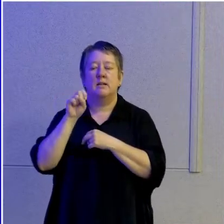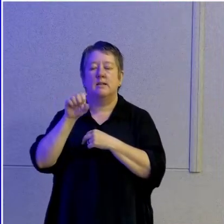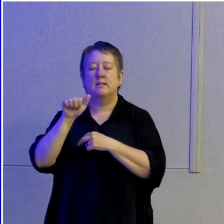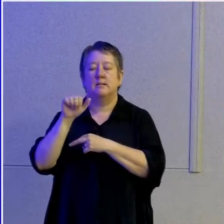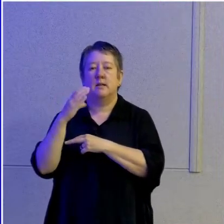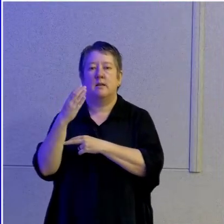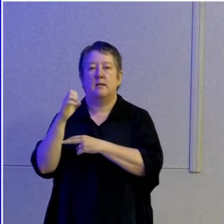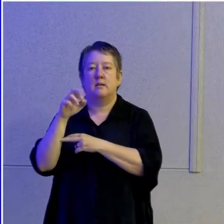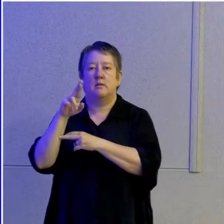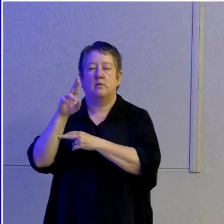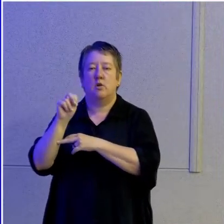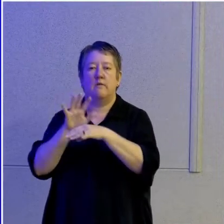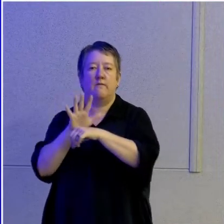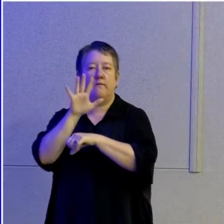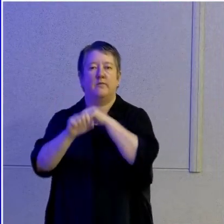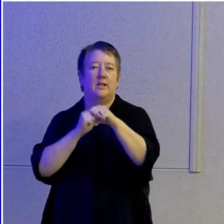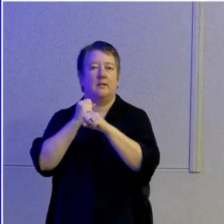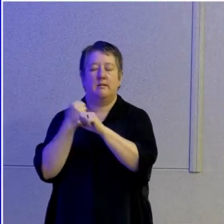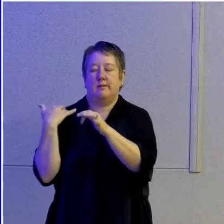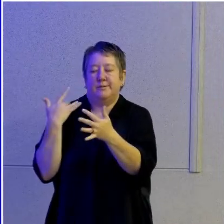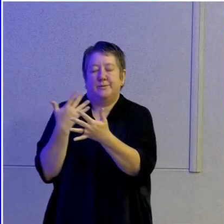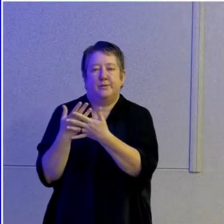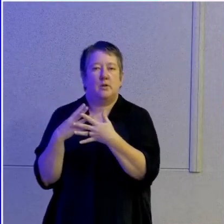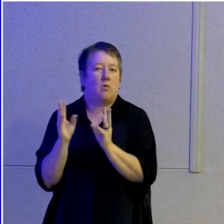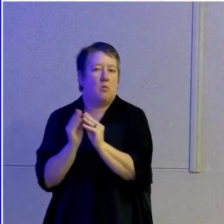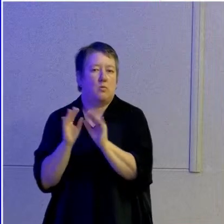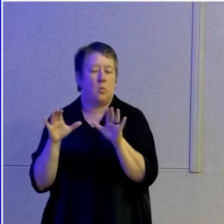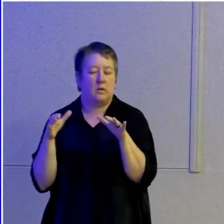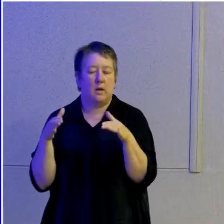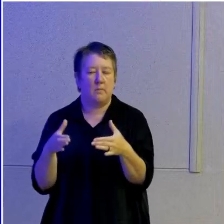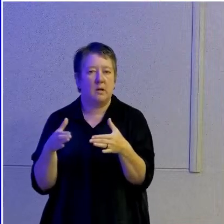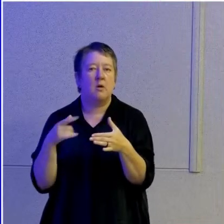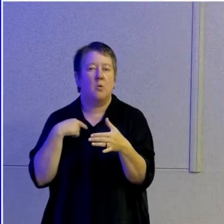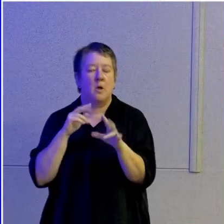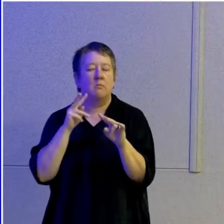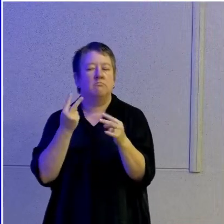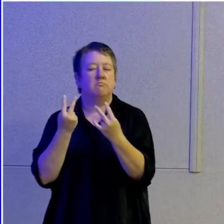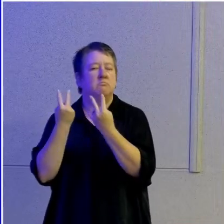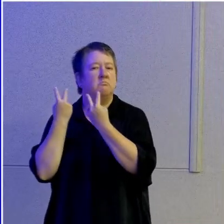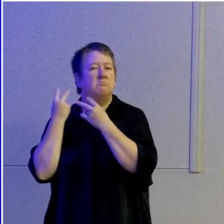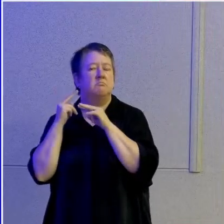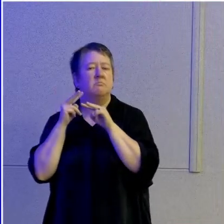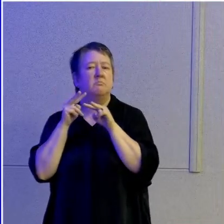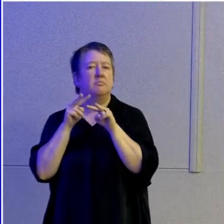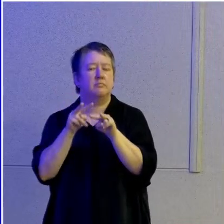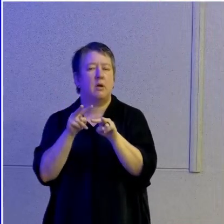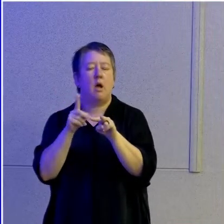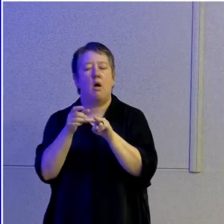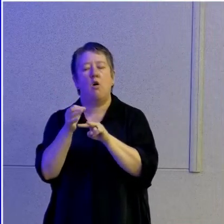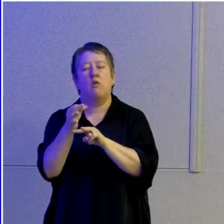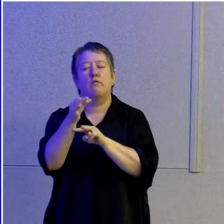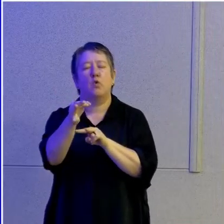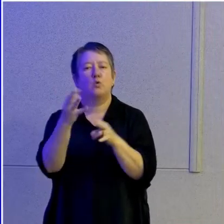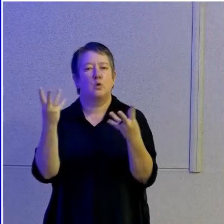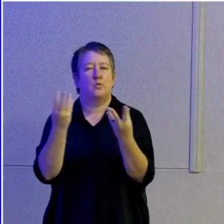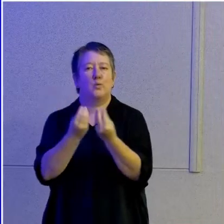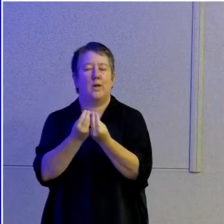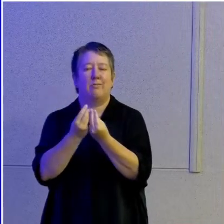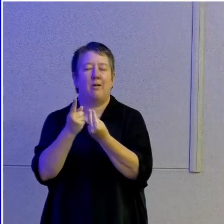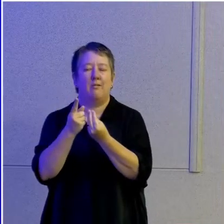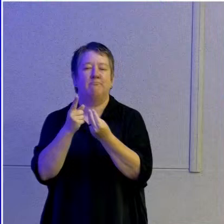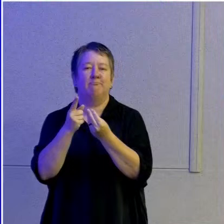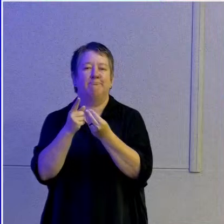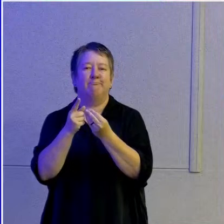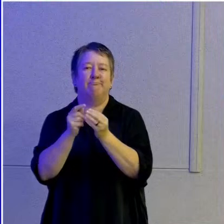CERN consortium, where we use hindsight and insight to shape our collective future. I